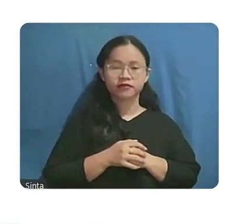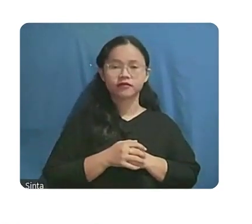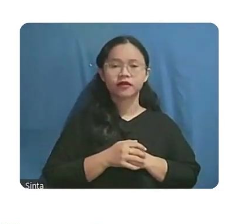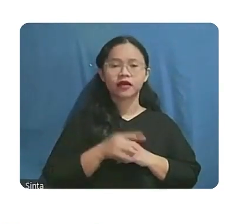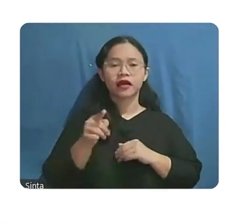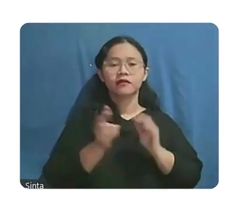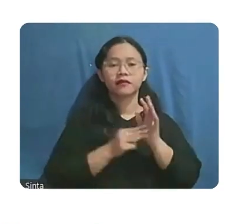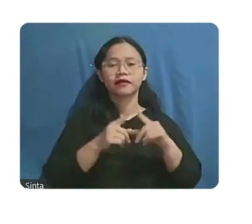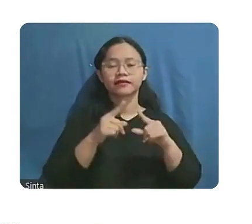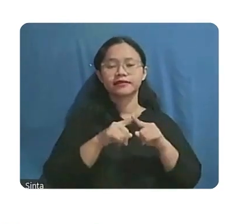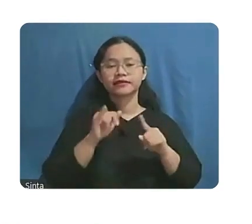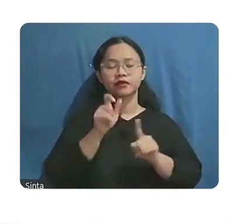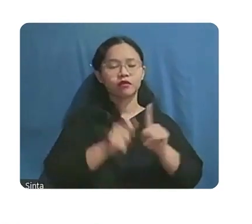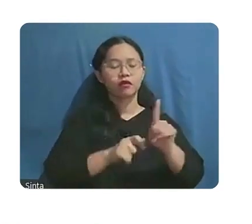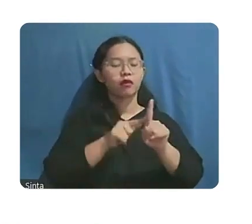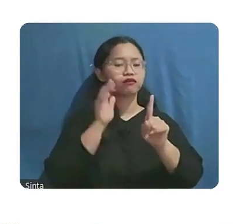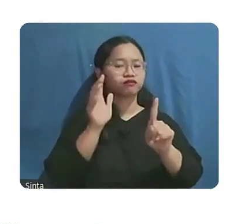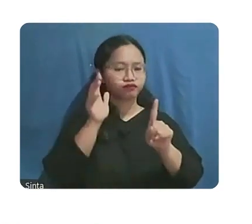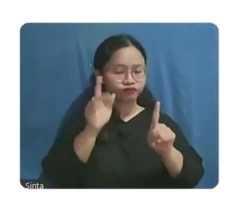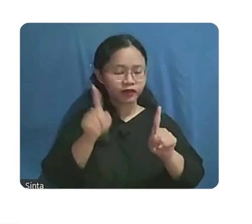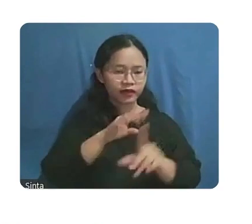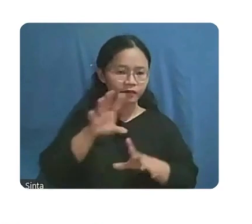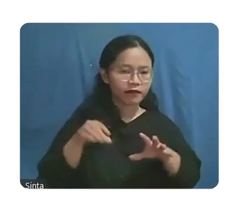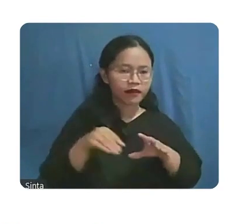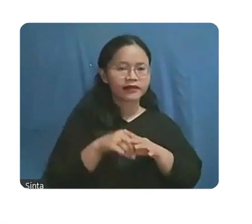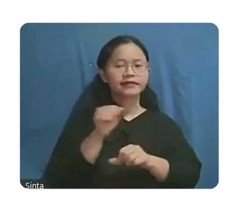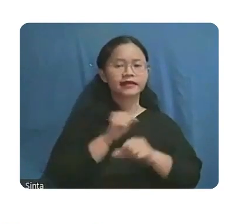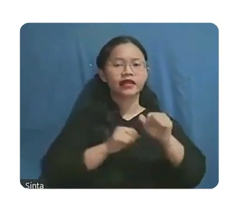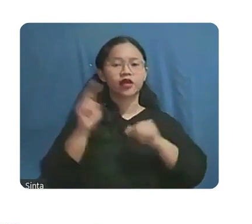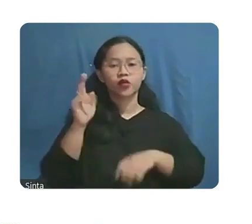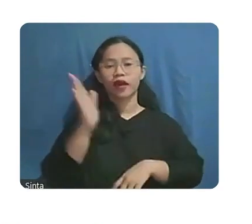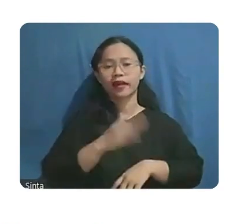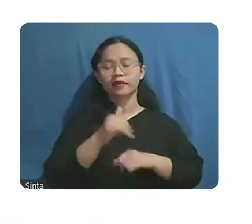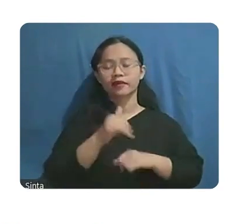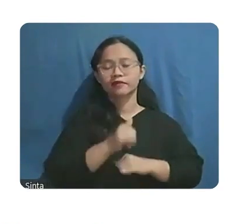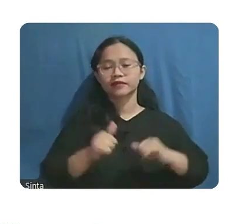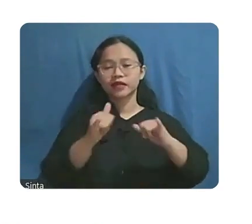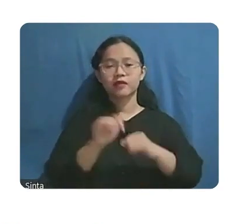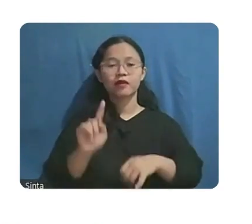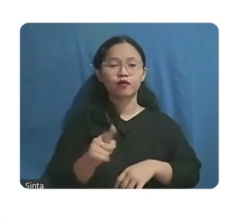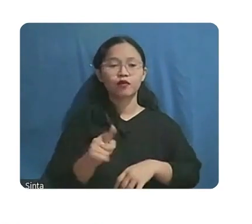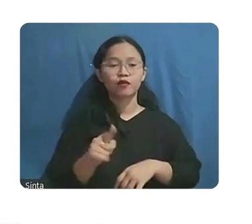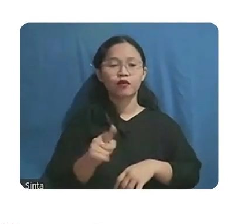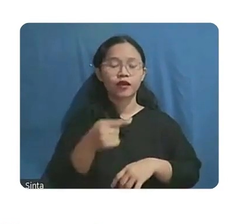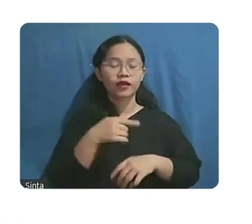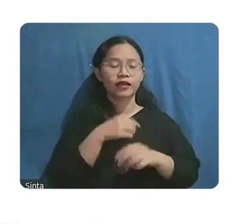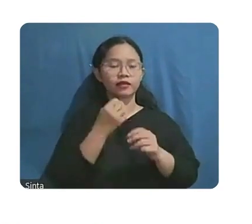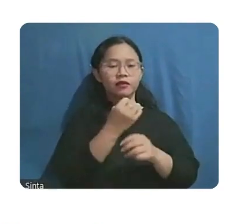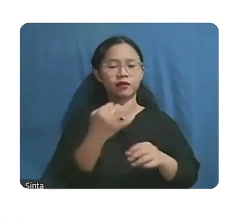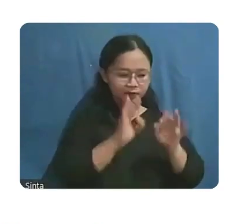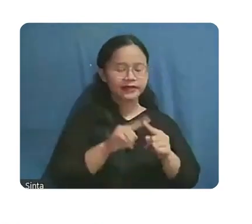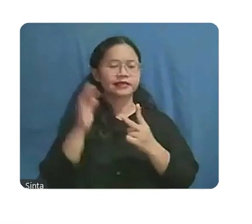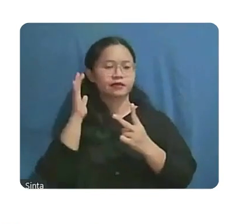seminar to enlighten us on finding answers to this complex web of challenges. Their